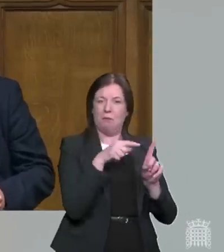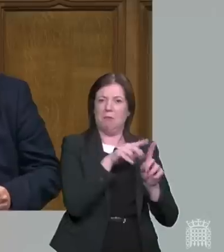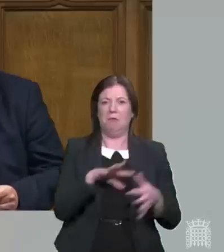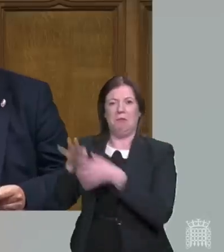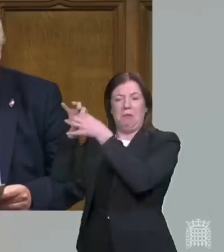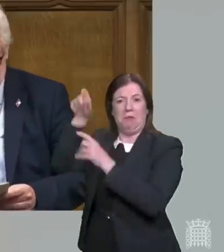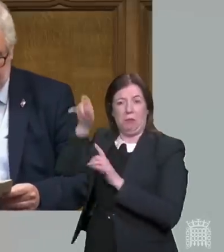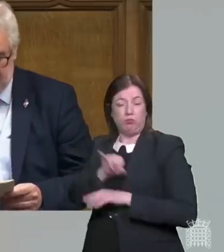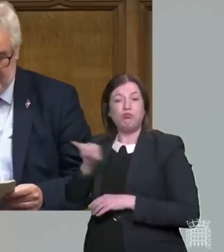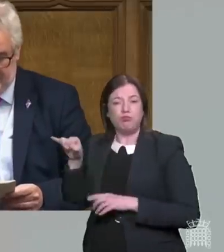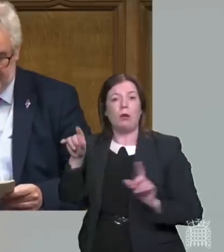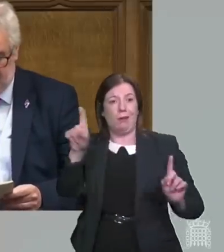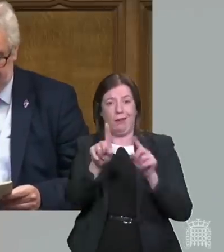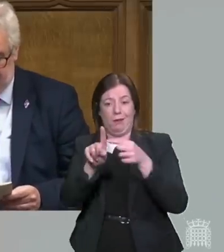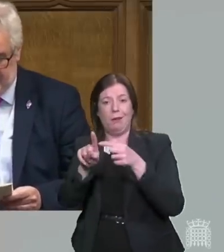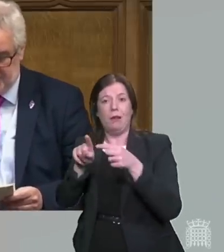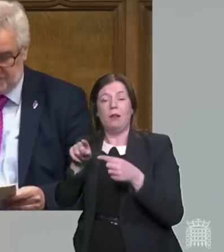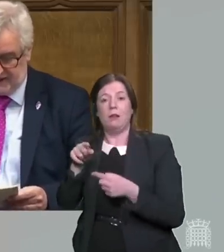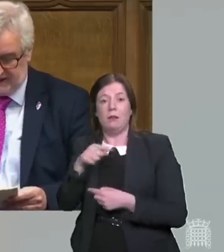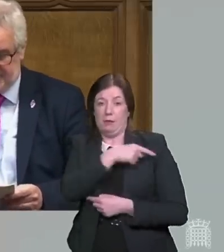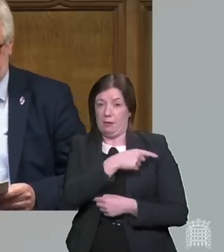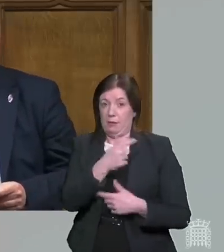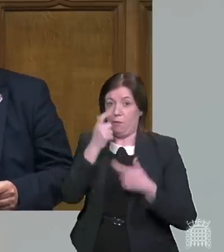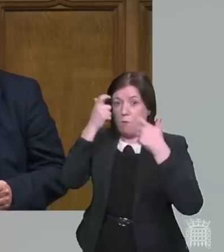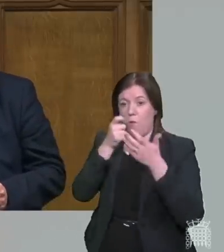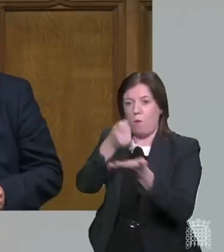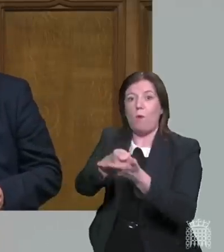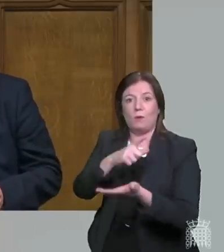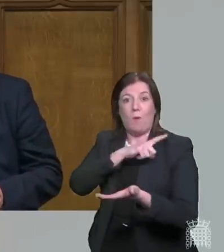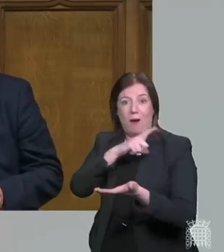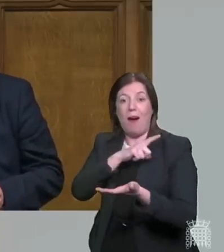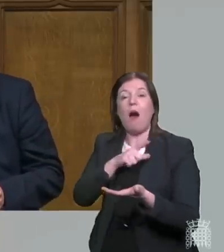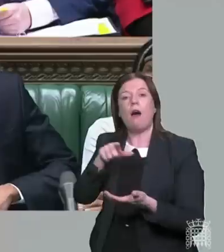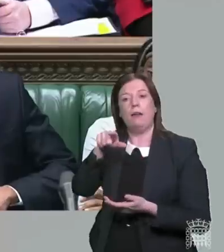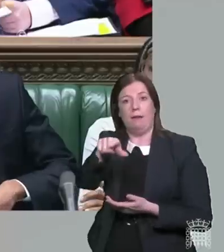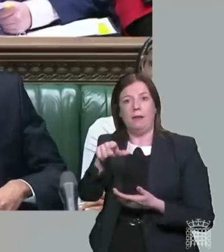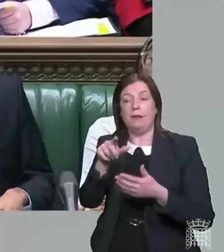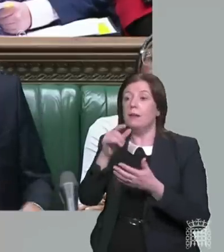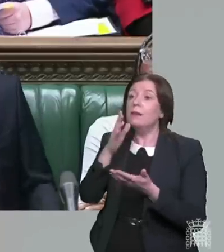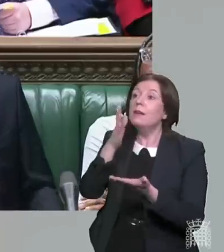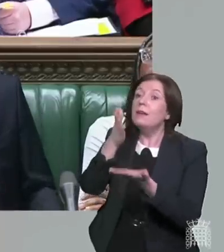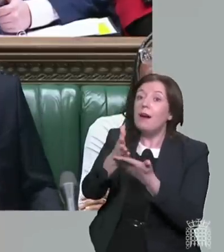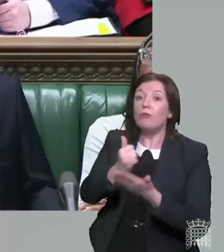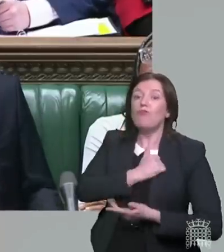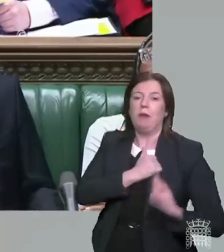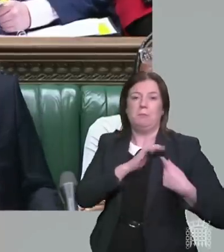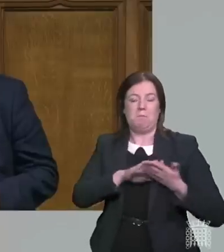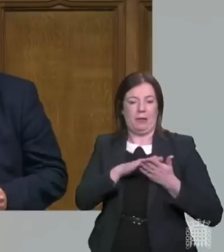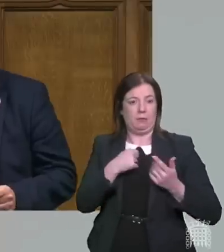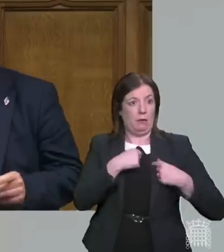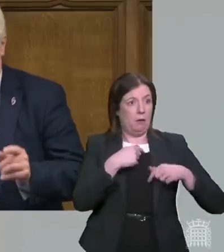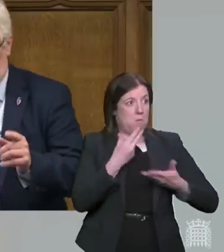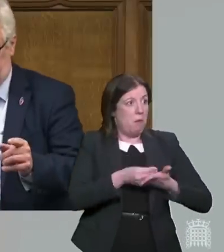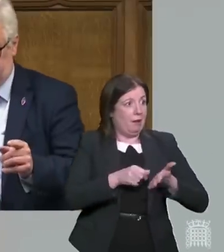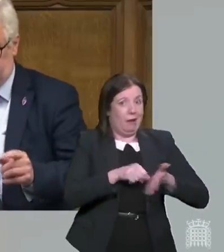Wagner. Prigozhin believed that silencing Higgins would get his sanctions lifted. The overriding of UK sanctions was approved by the